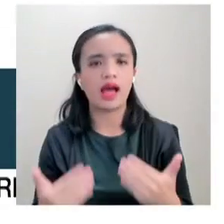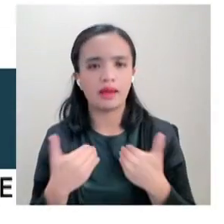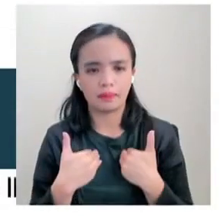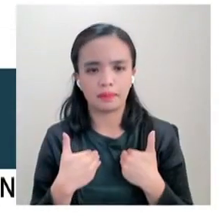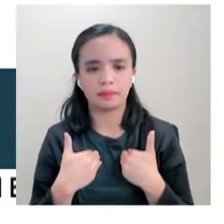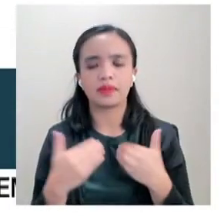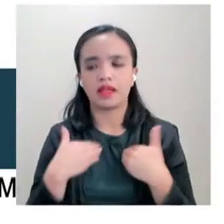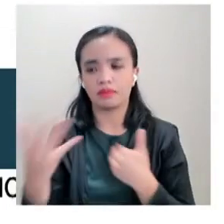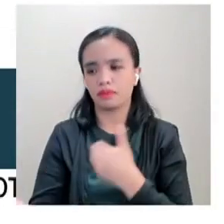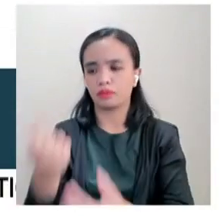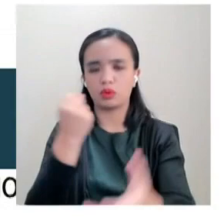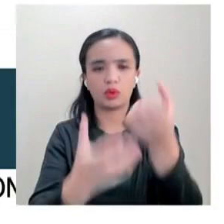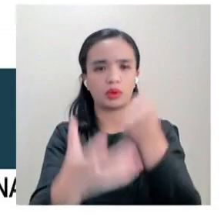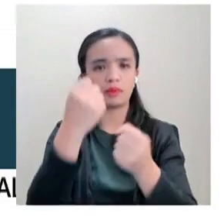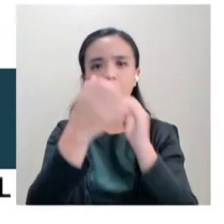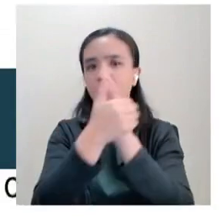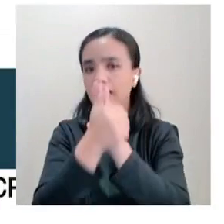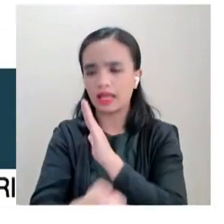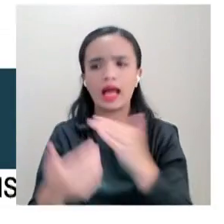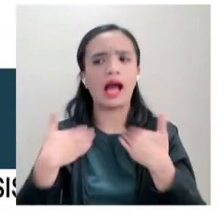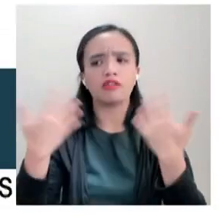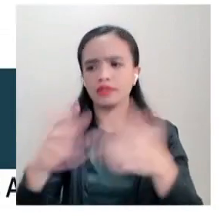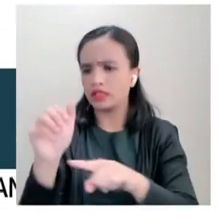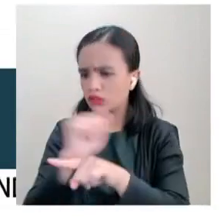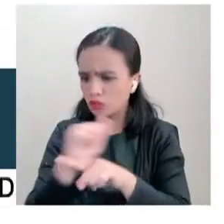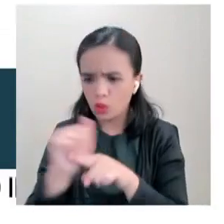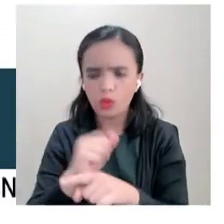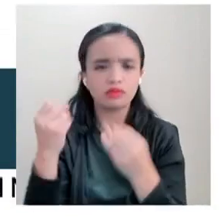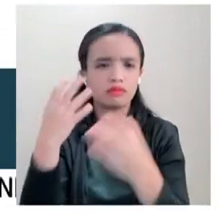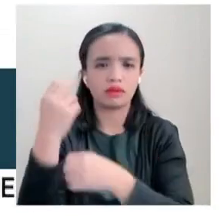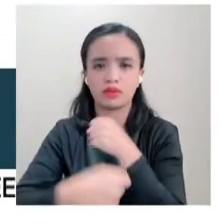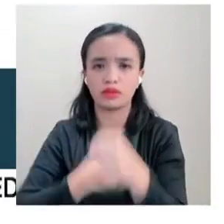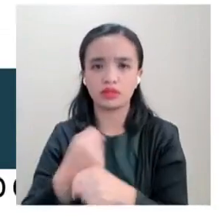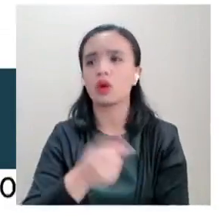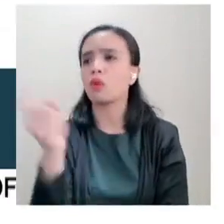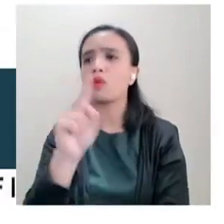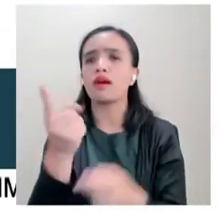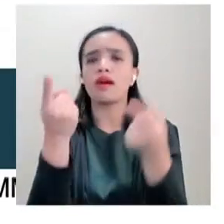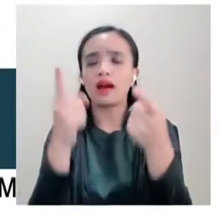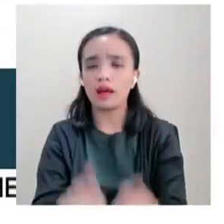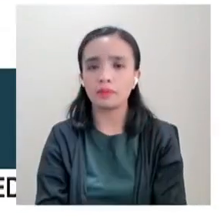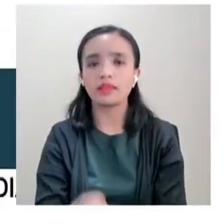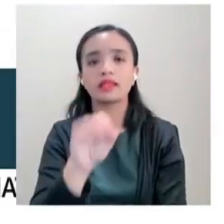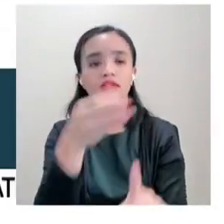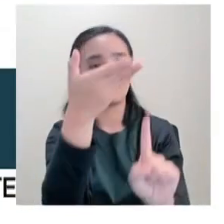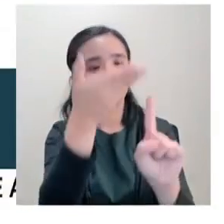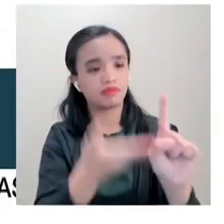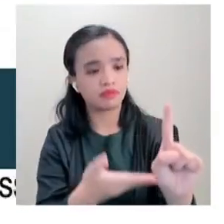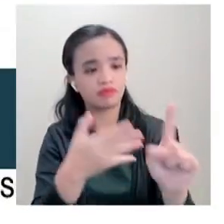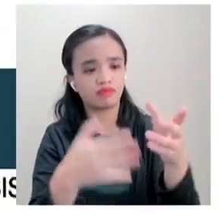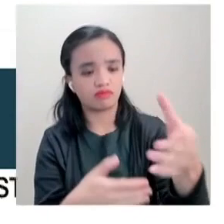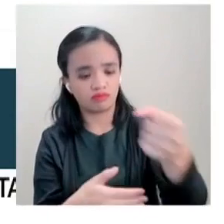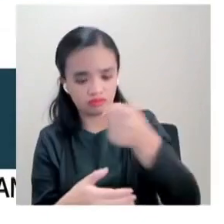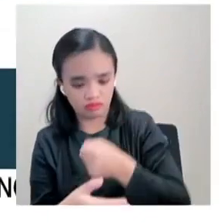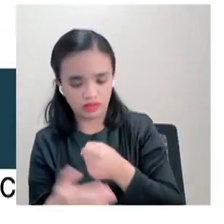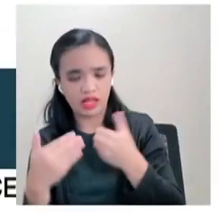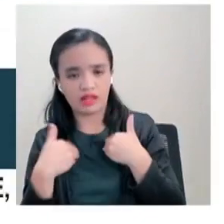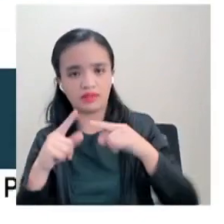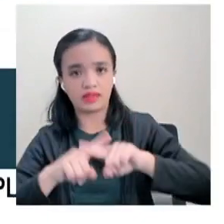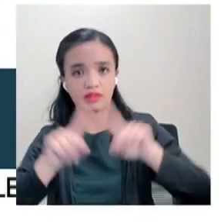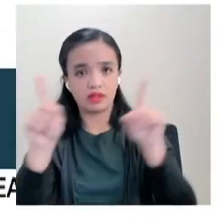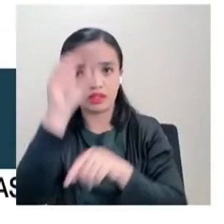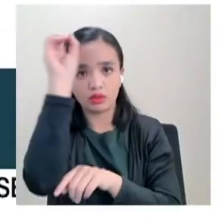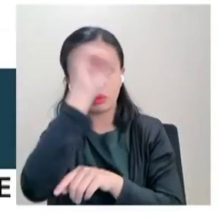own expertise. They were honed through the years. Now, what will happen if somebody that you take in would have a differing opinion